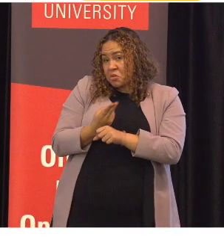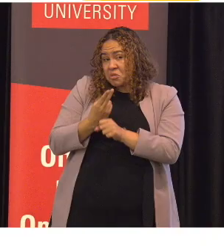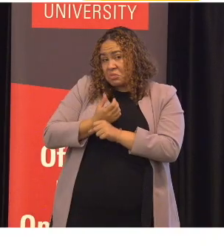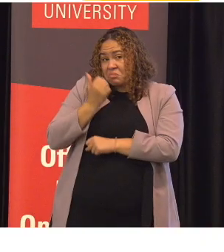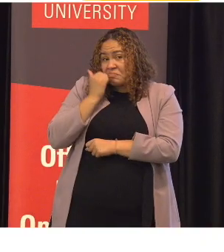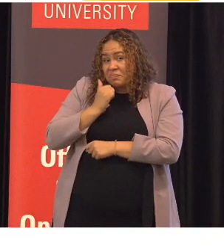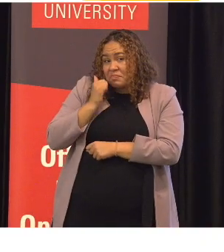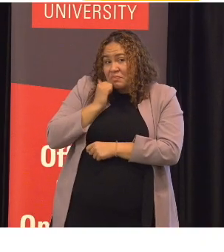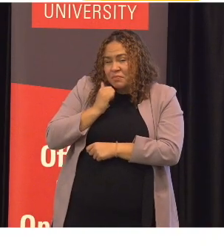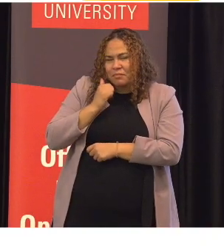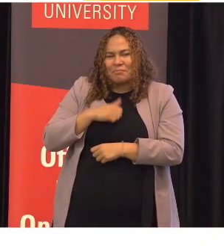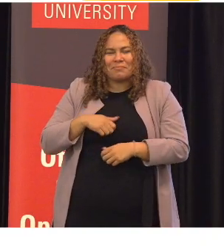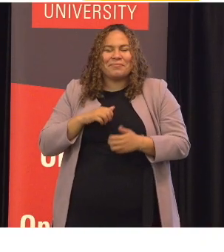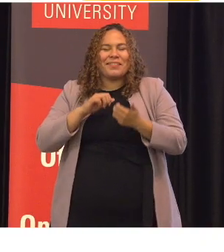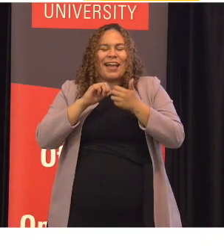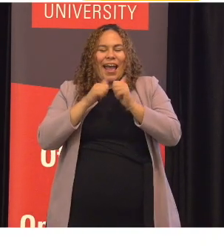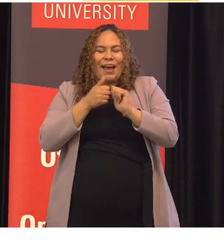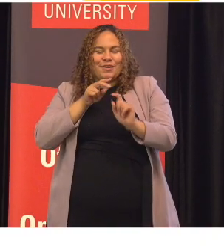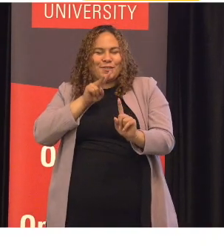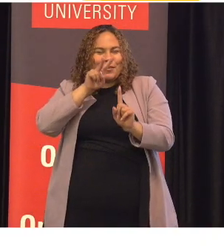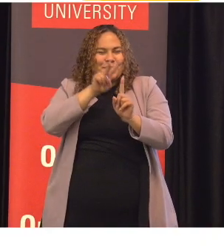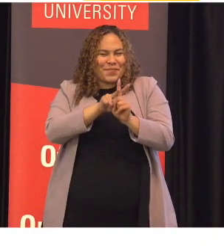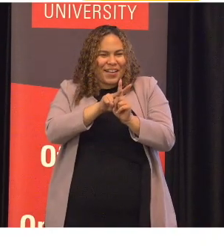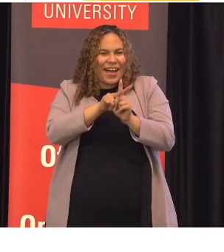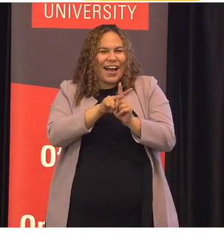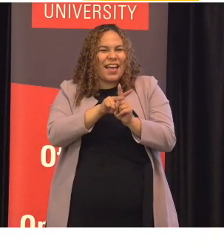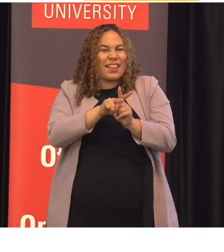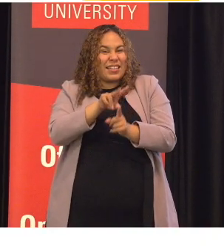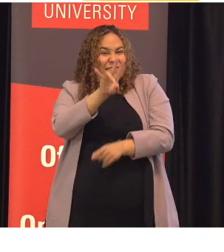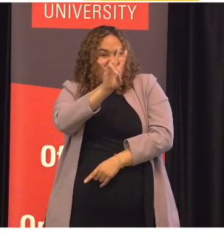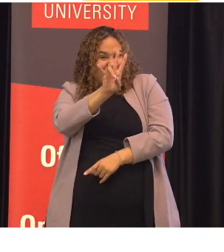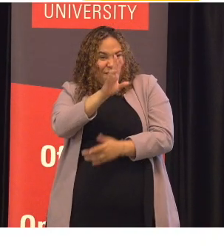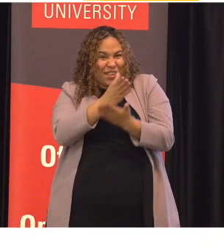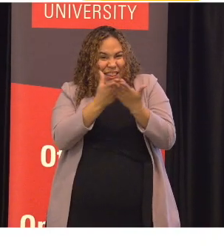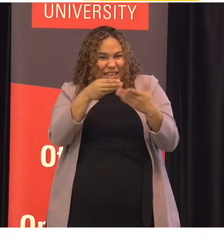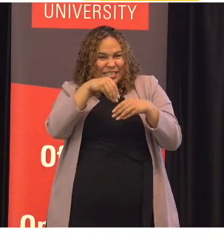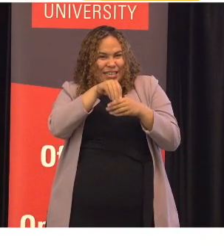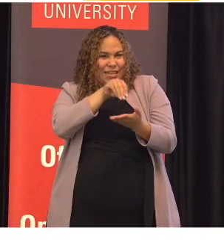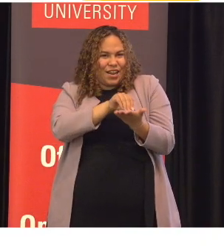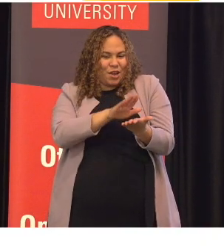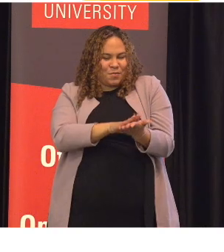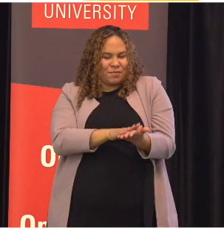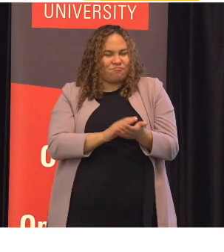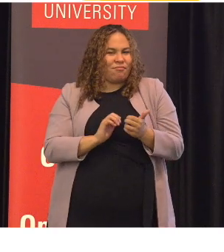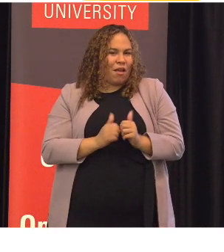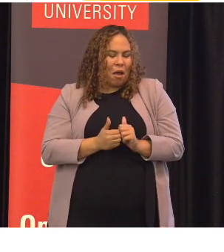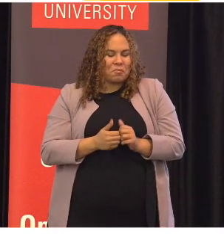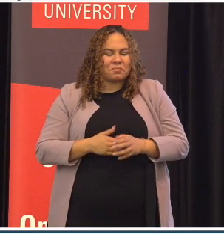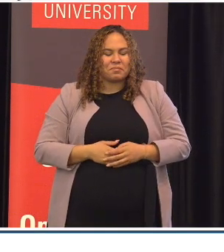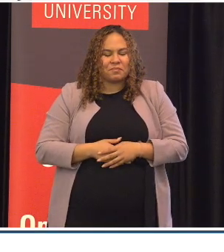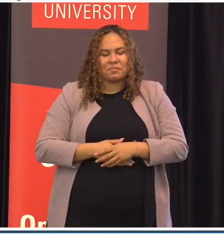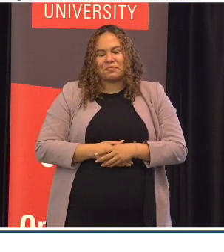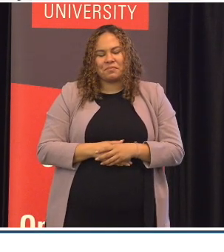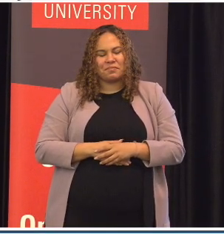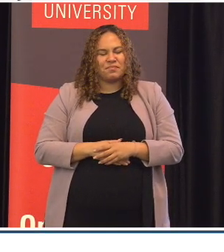daily basis, how to apply those 7 things within that document.